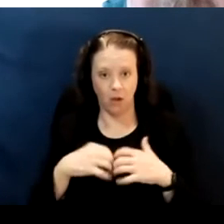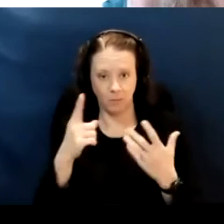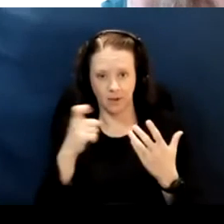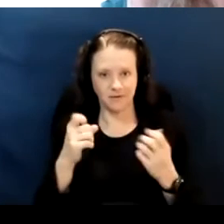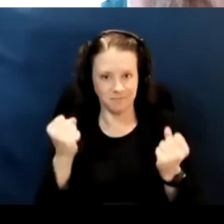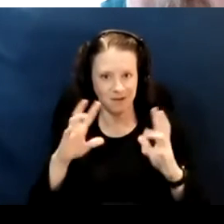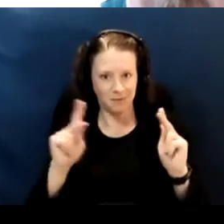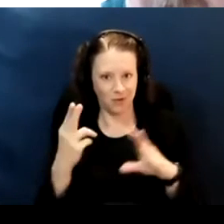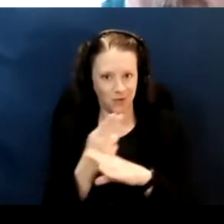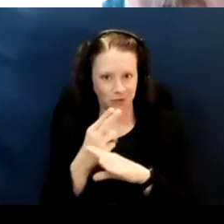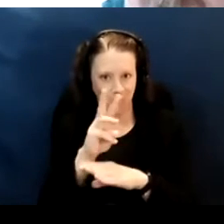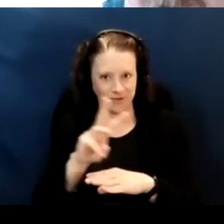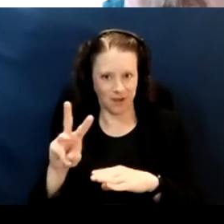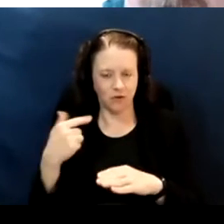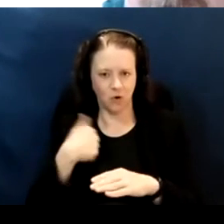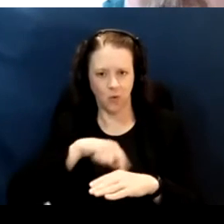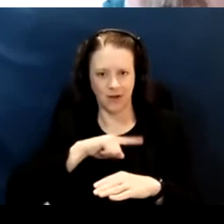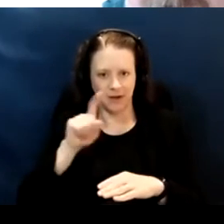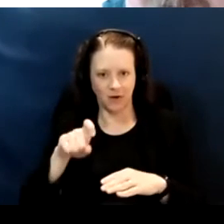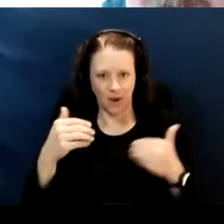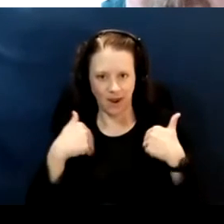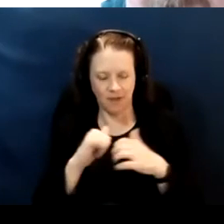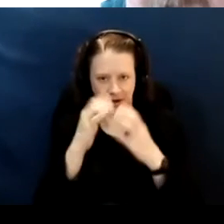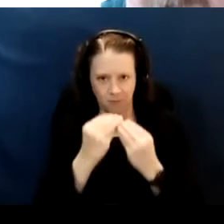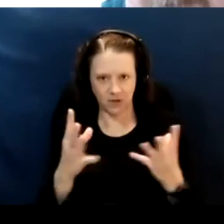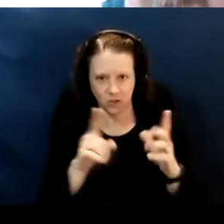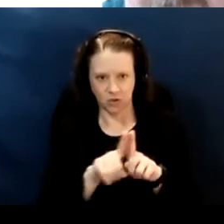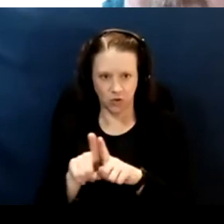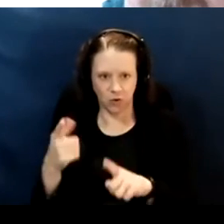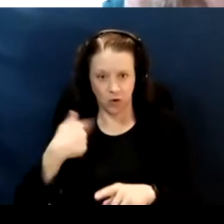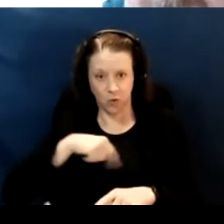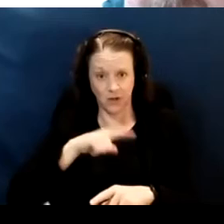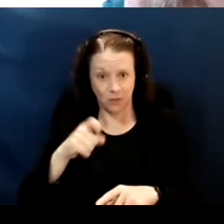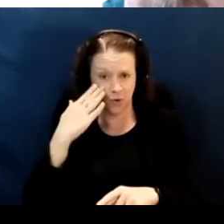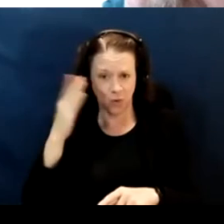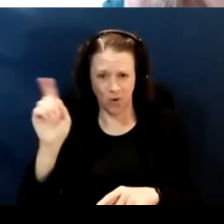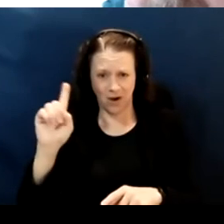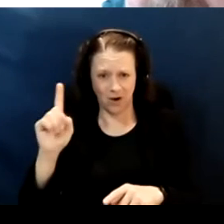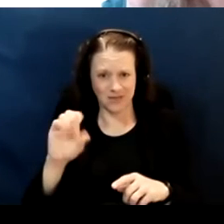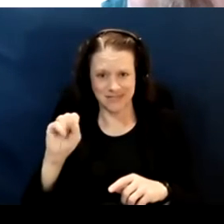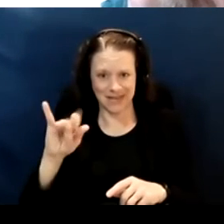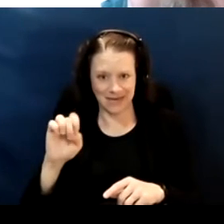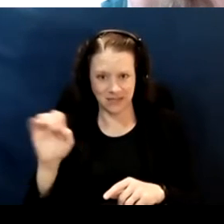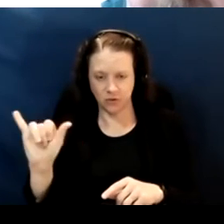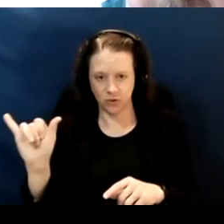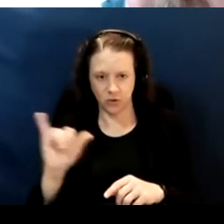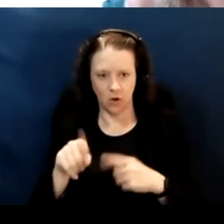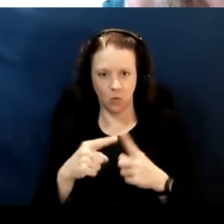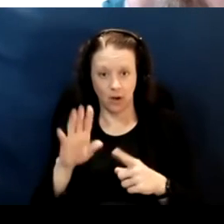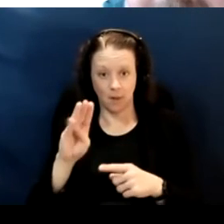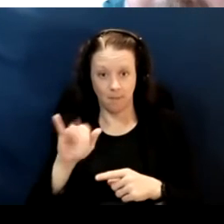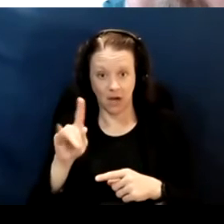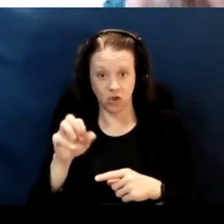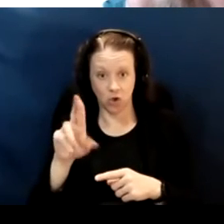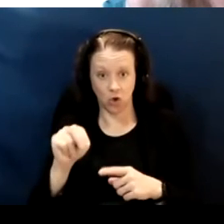need to have that information also, like where we know where they're at too. So that this way, when people call us and my turn is down, we'll still have